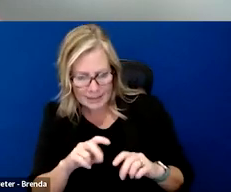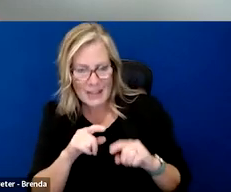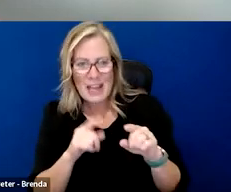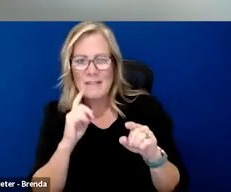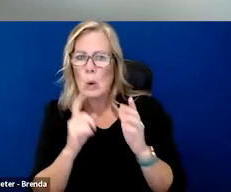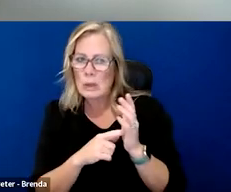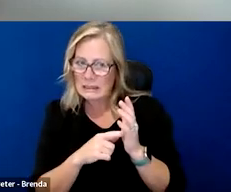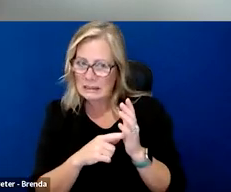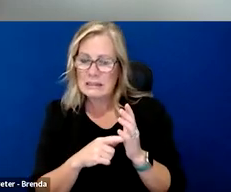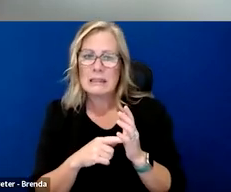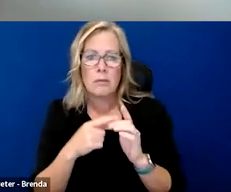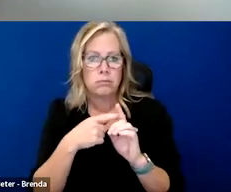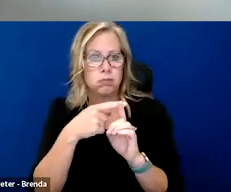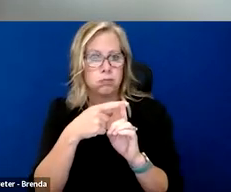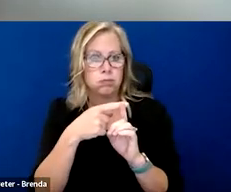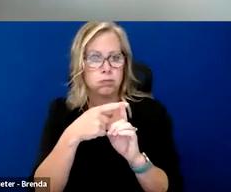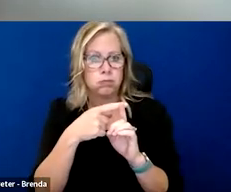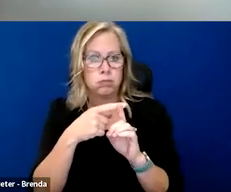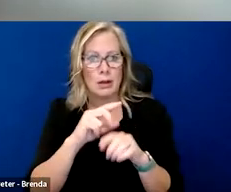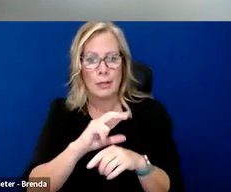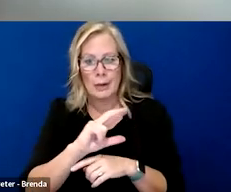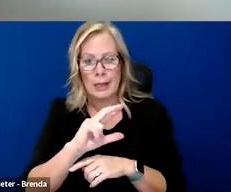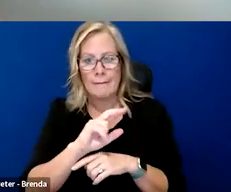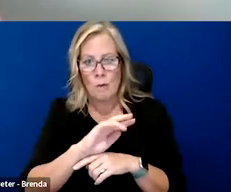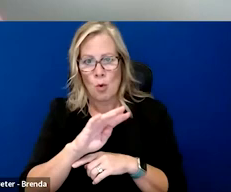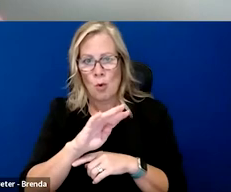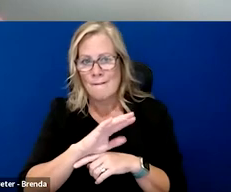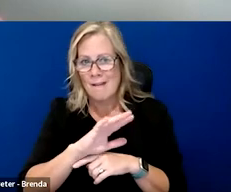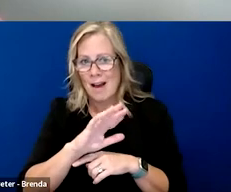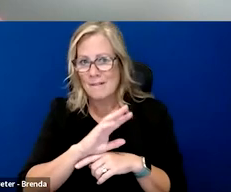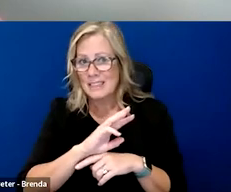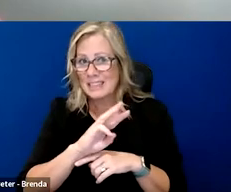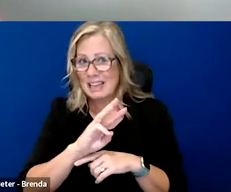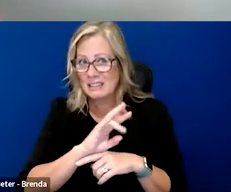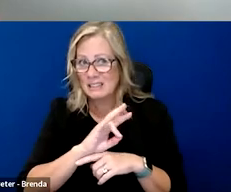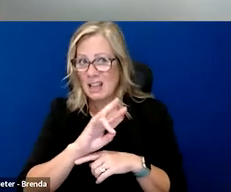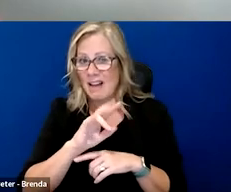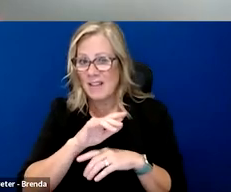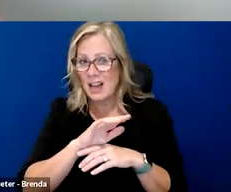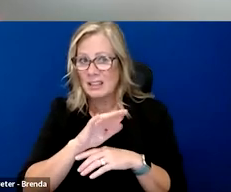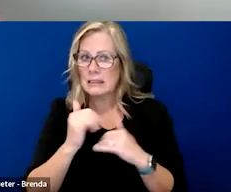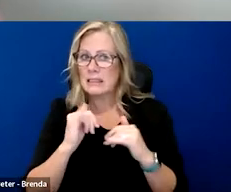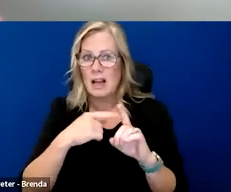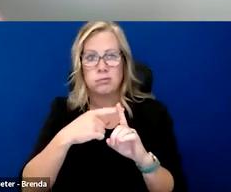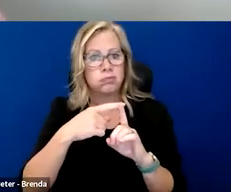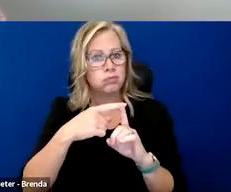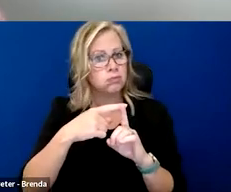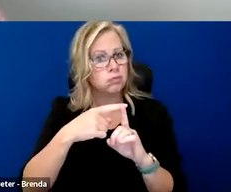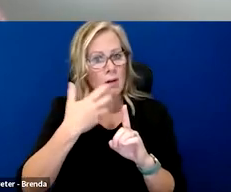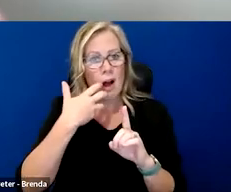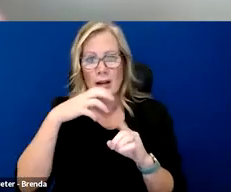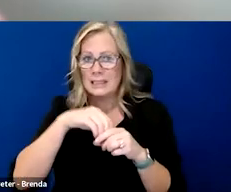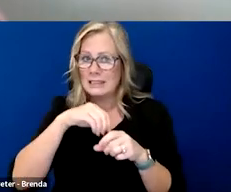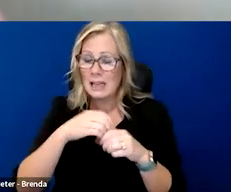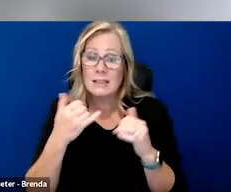the evening. So 3, 4, 5, 6 p.m. and even later than that seem to be when the temperatures can still be quite hot